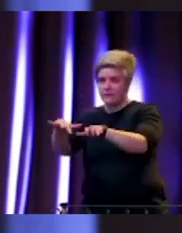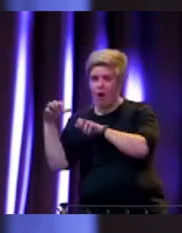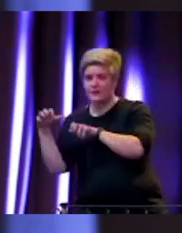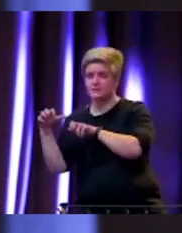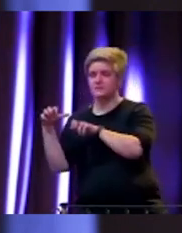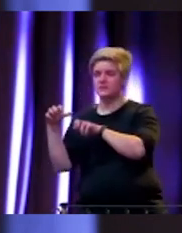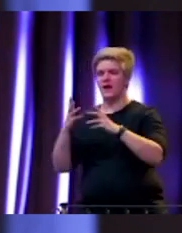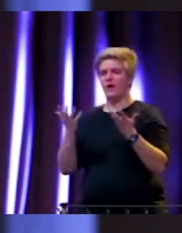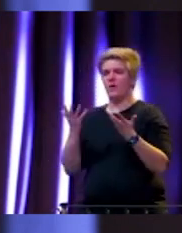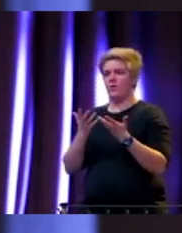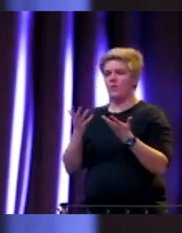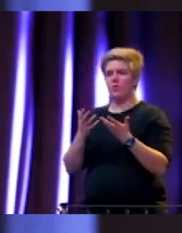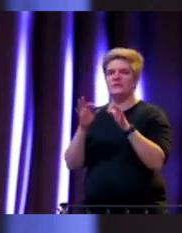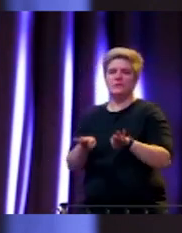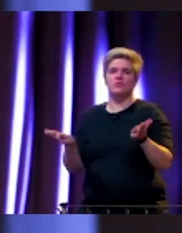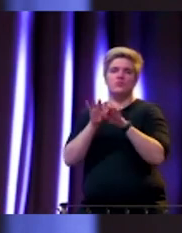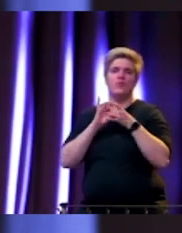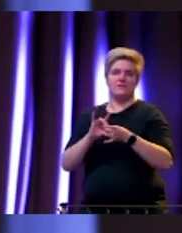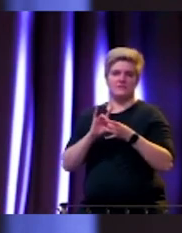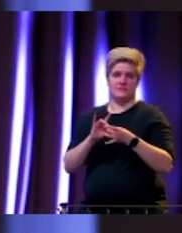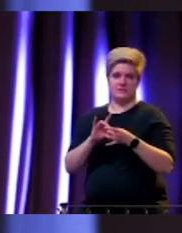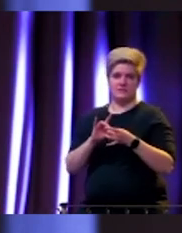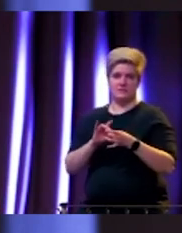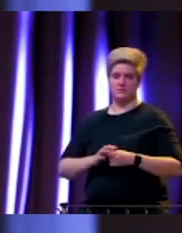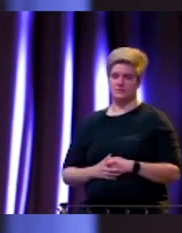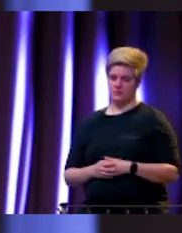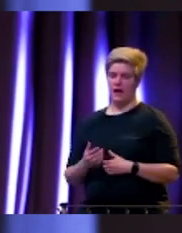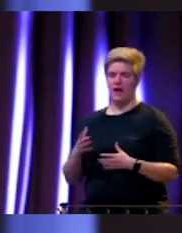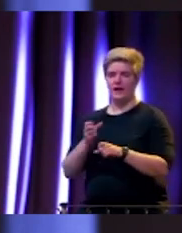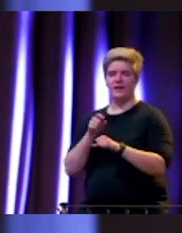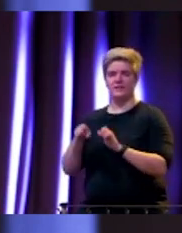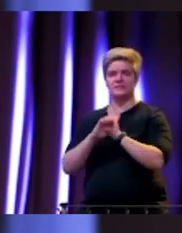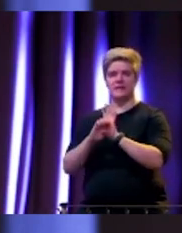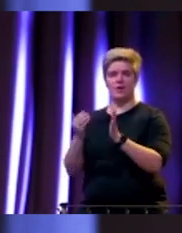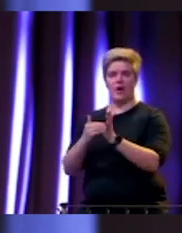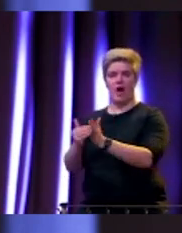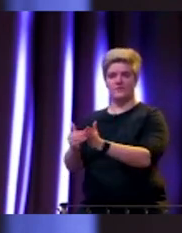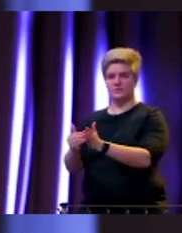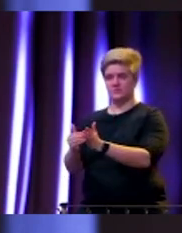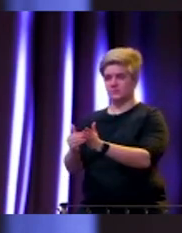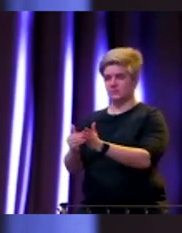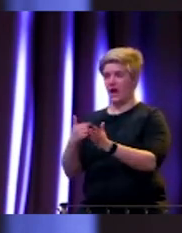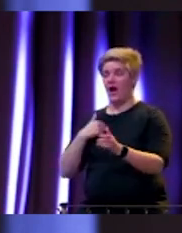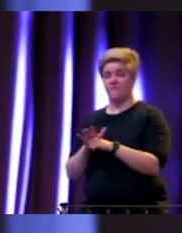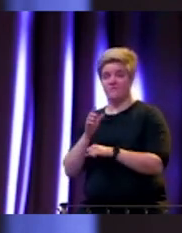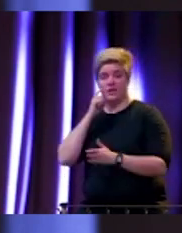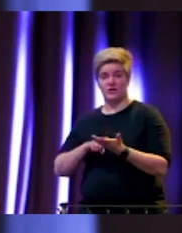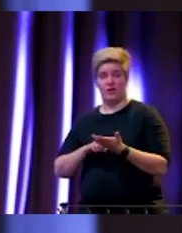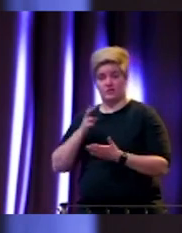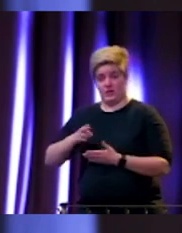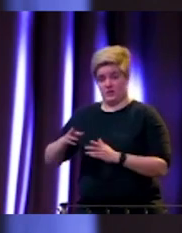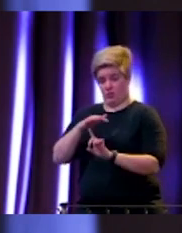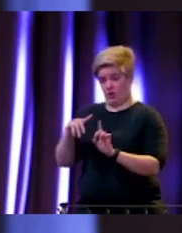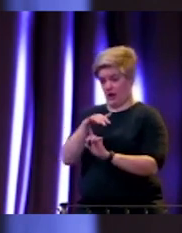Because, you know, I give this example quite often. I fully acknowledge the historical context and the